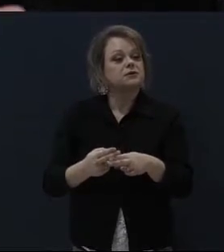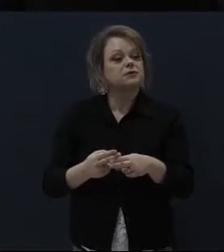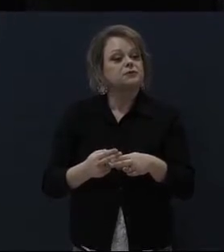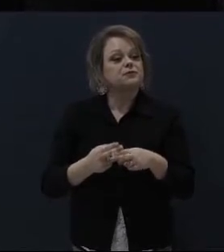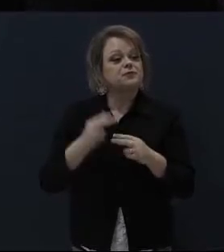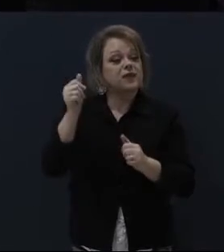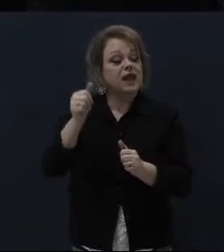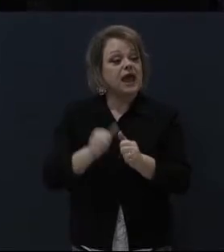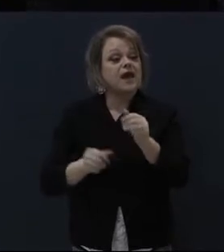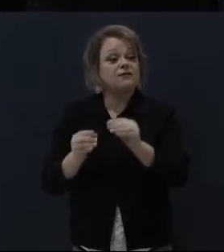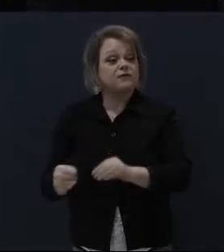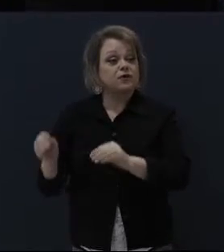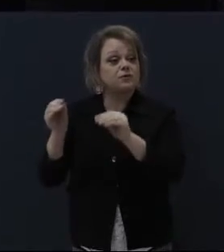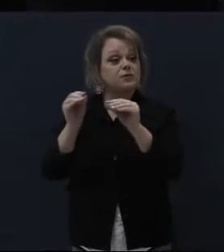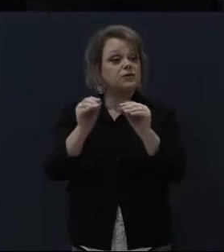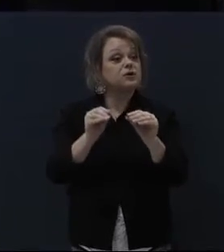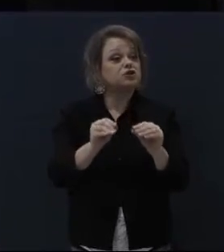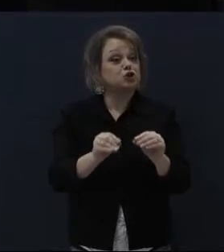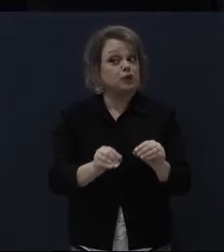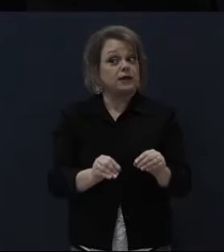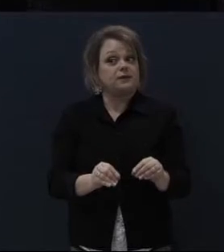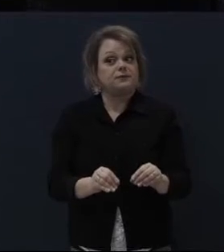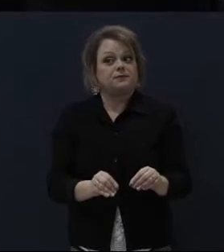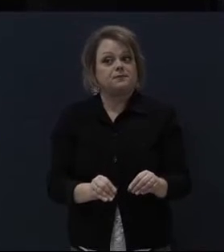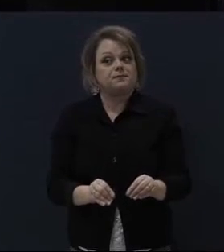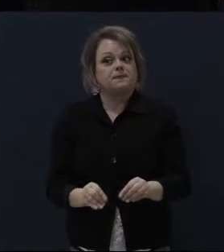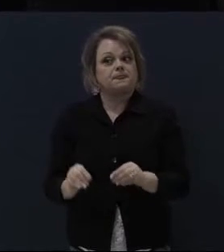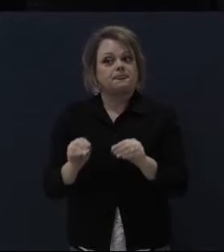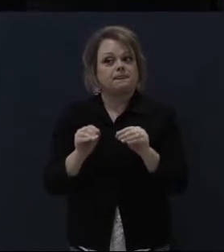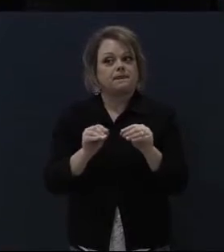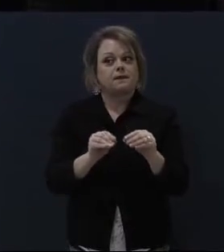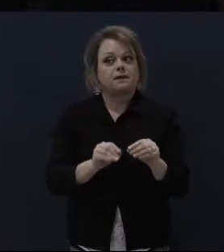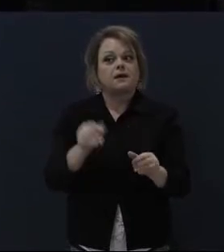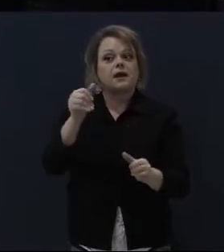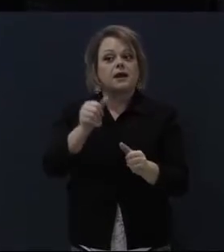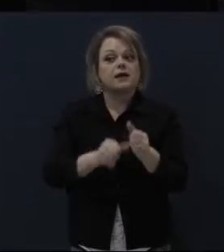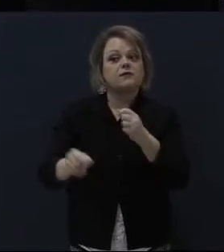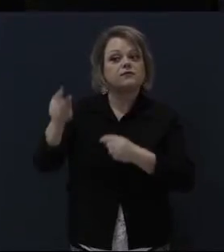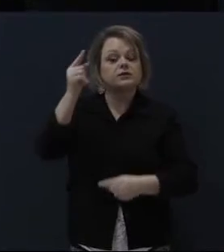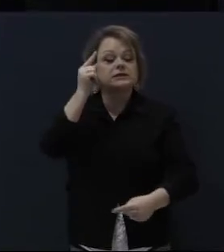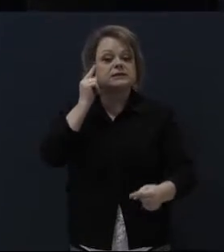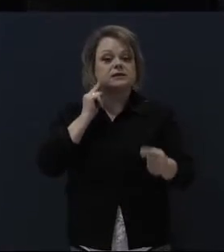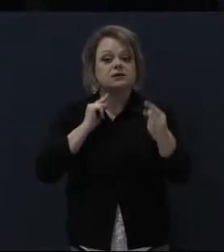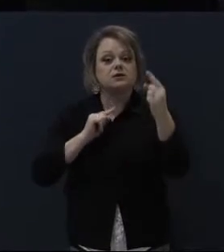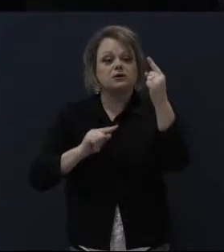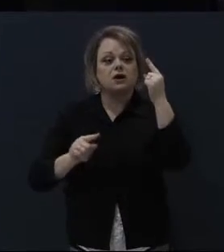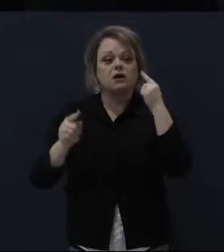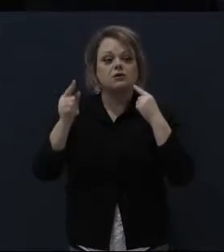Every move that I make, every tear that I cry,